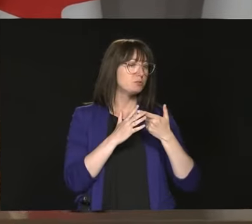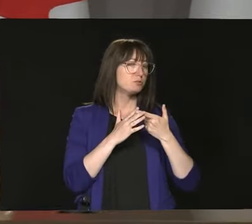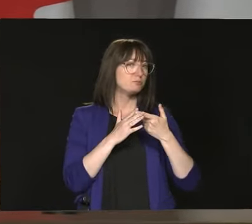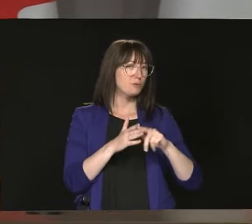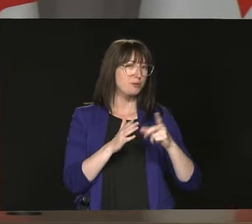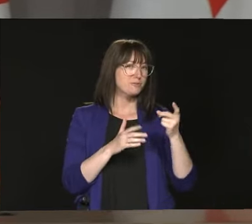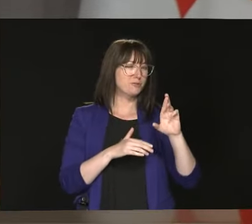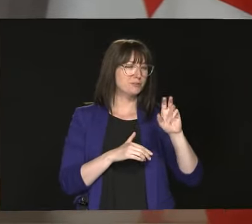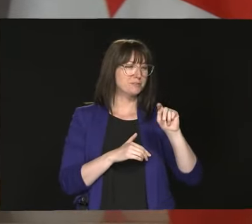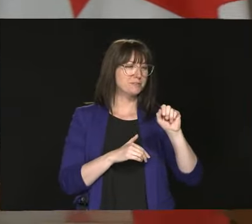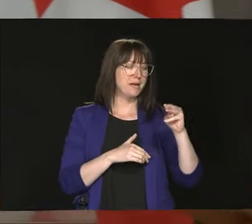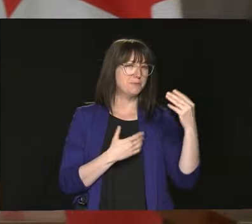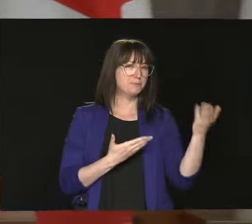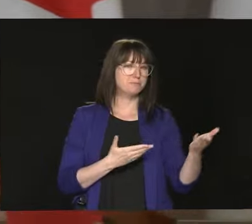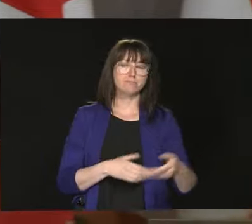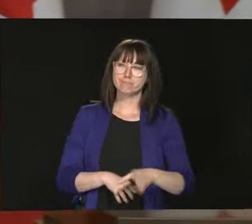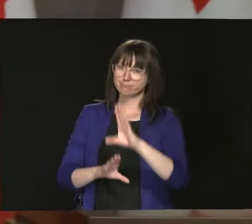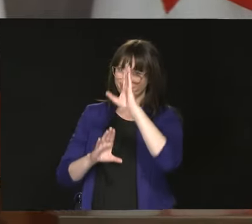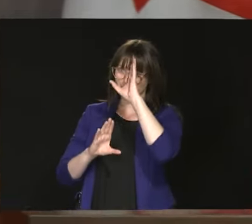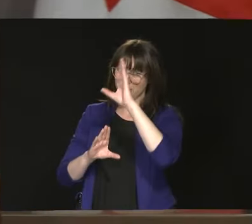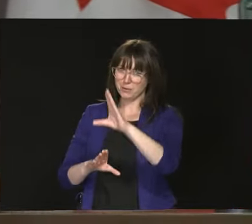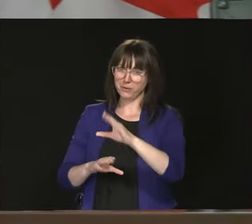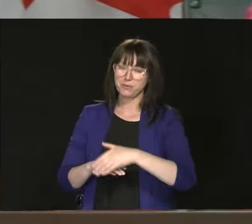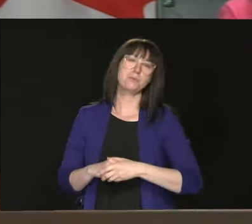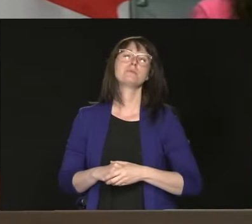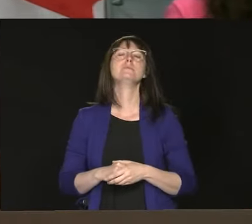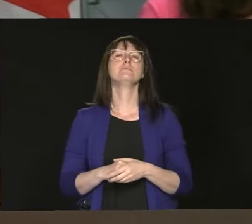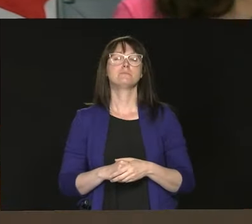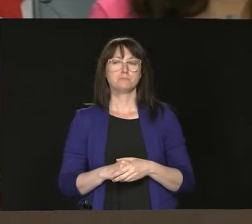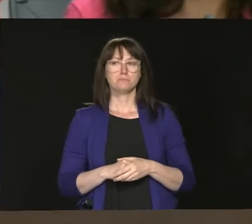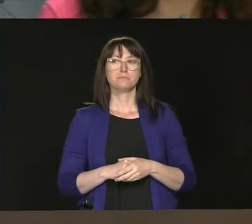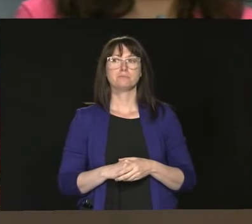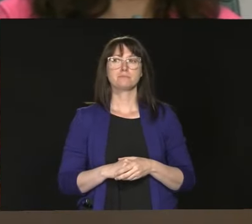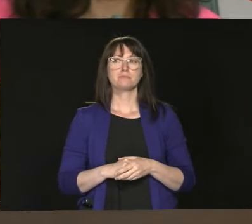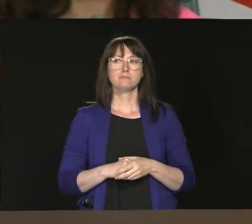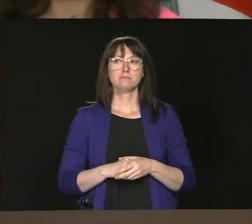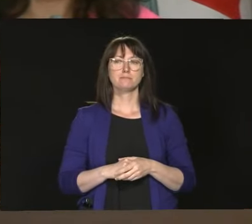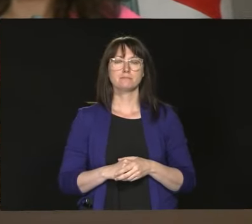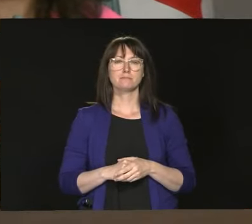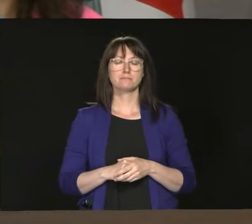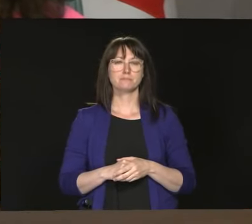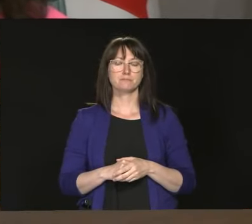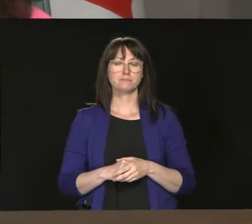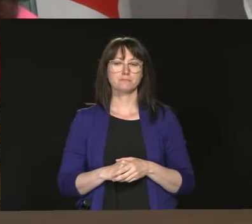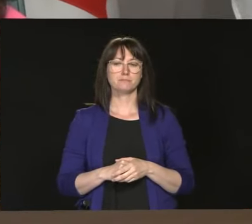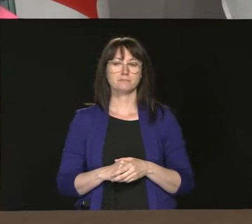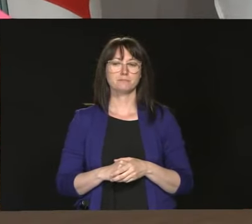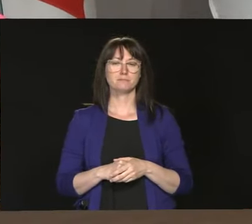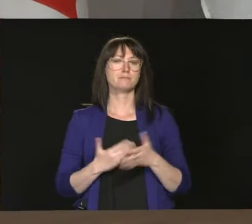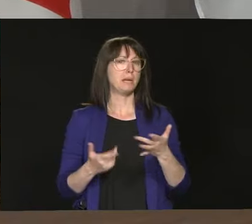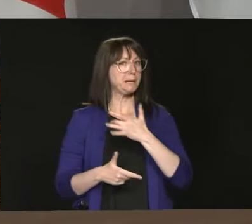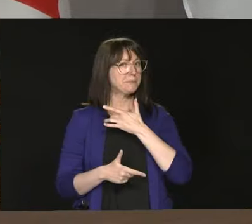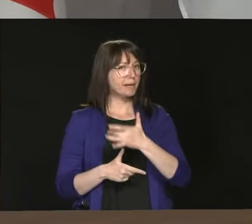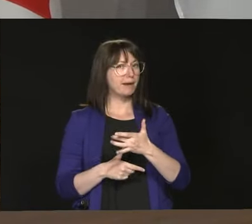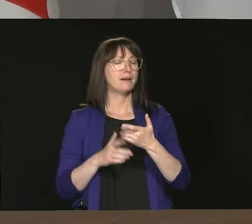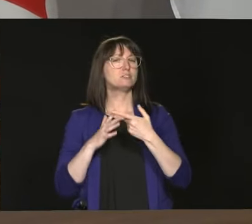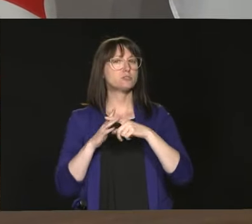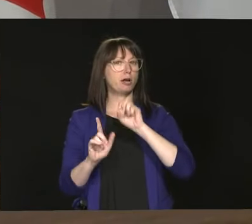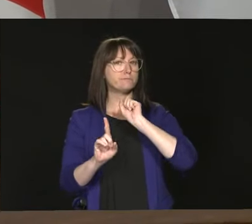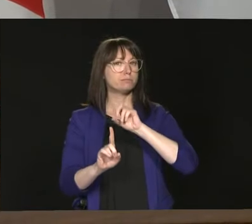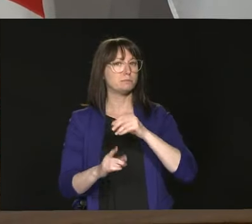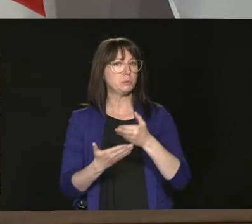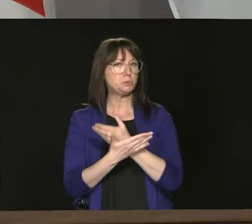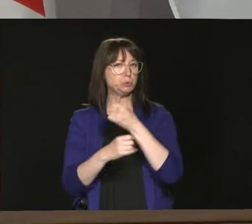Hello, everyone, and bonjour à toutes et à tous. Hello, I'll everyone. start, as usual, with the latest numbers on COVID-19 in